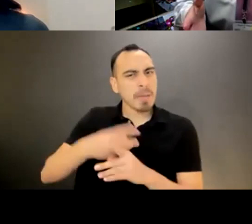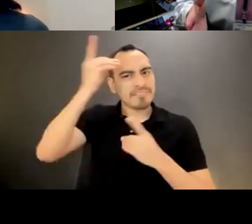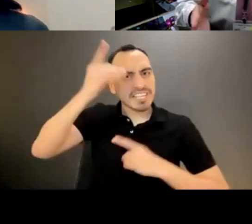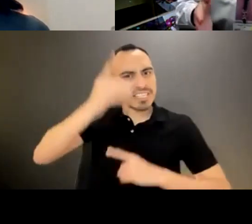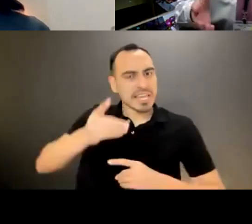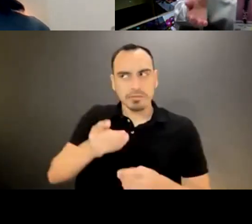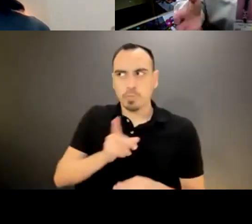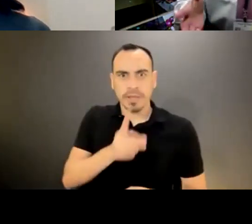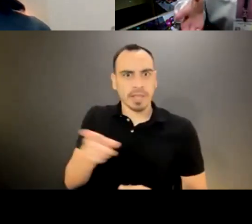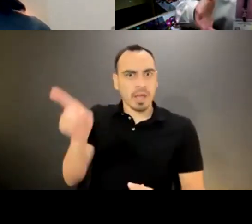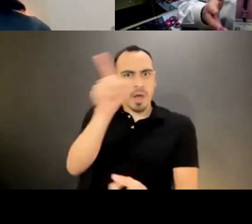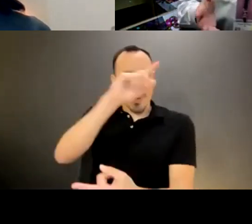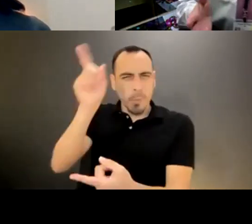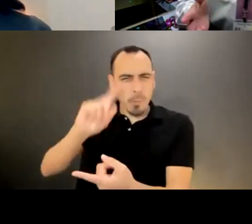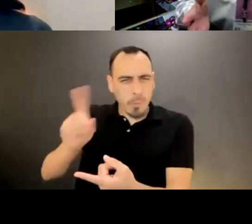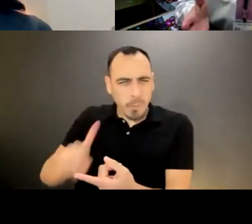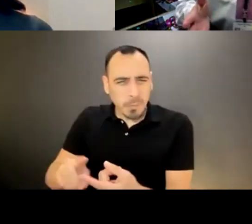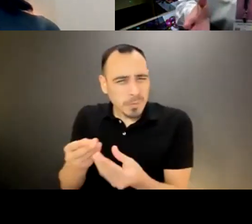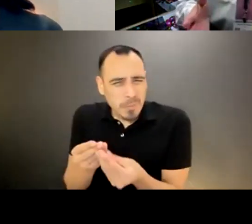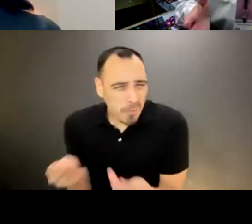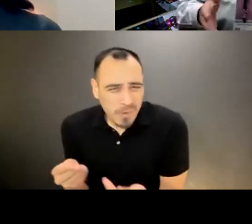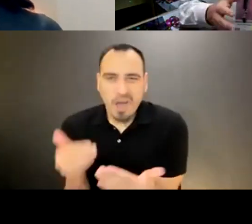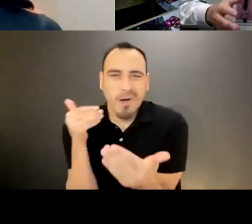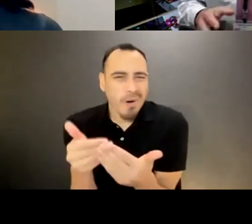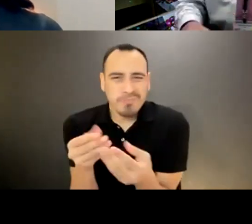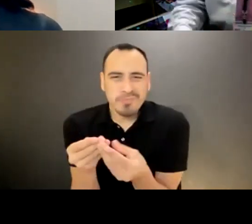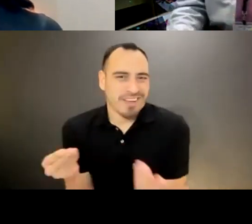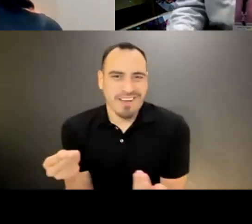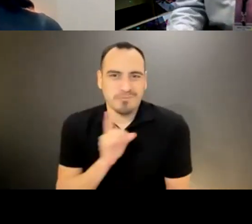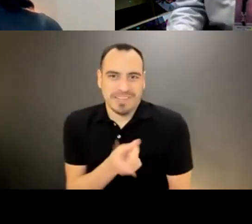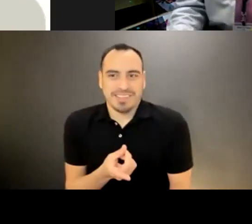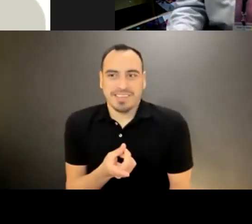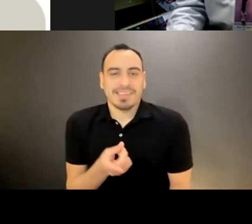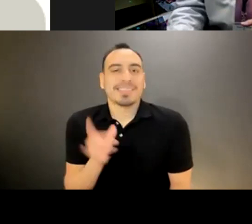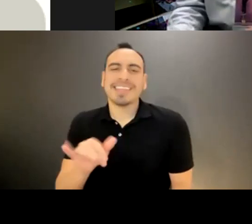much gone, and that's what we're looking to do here.